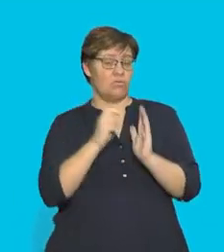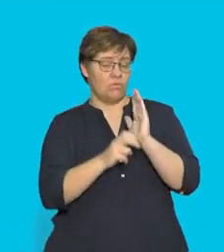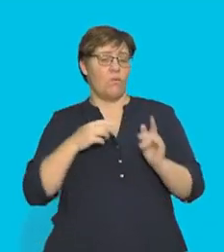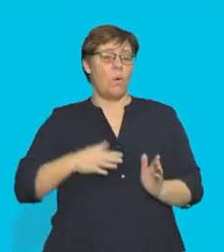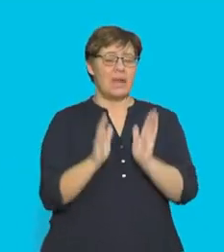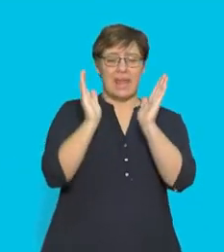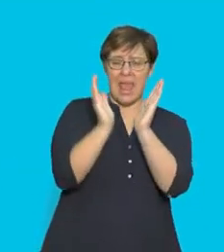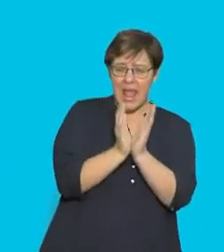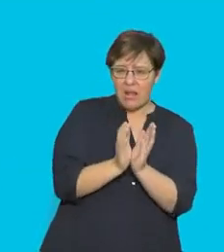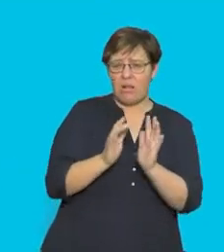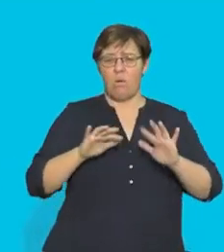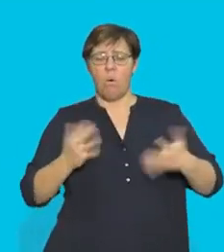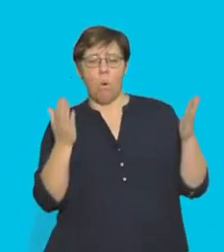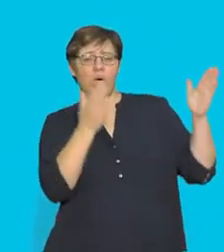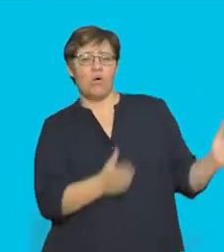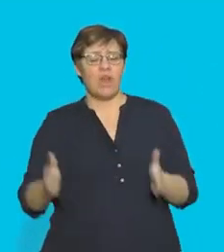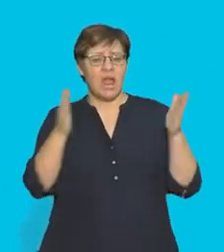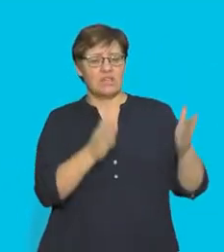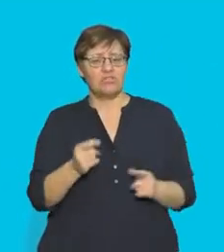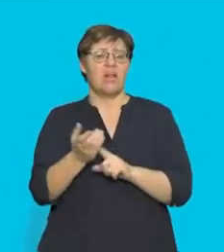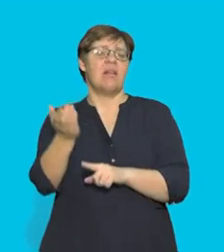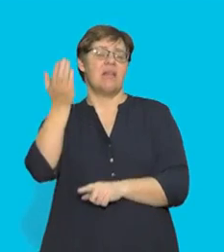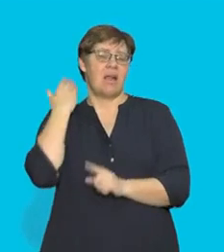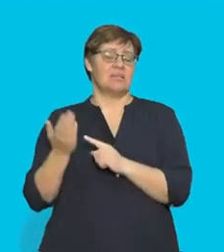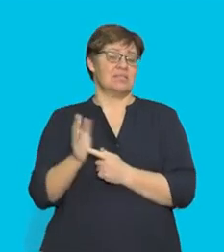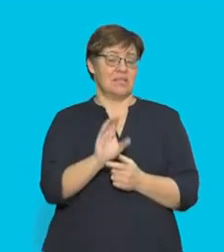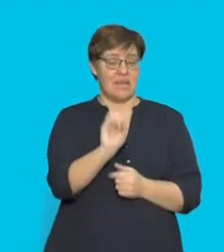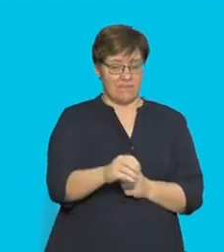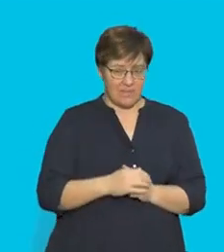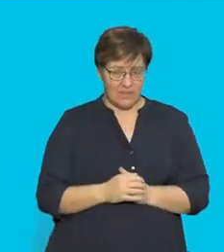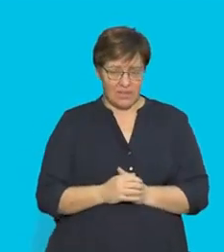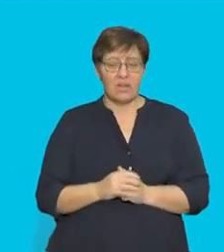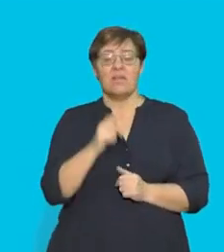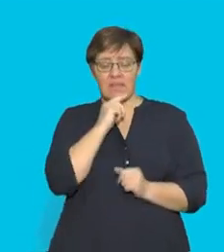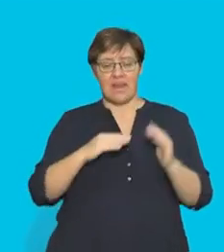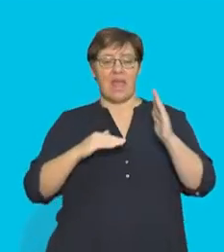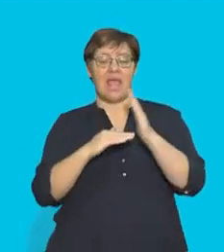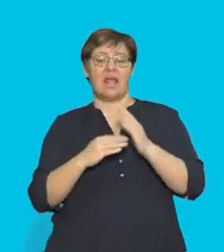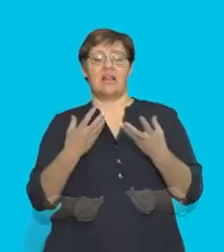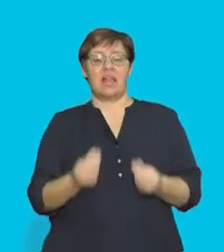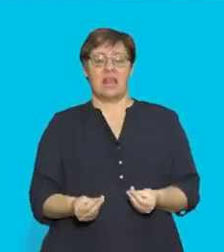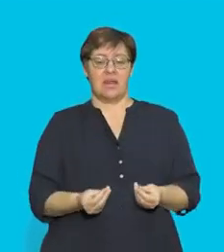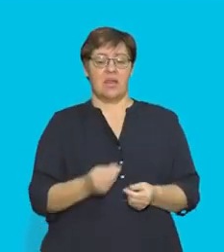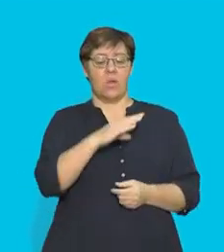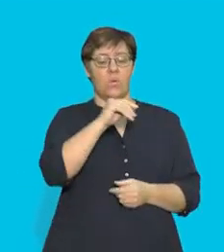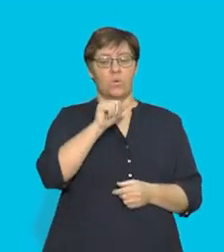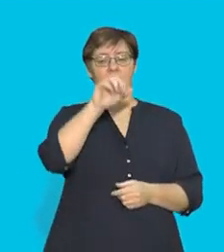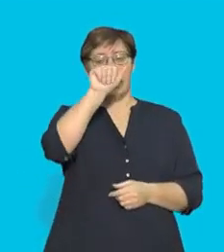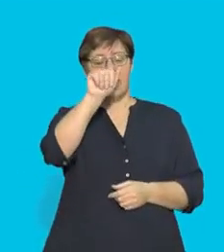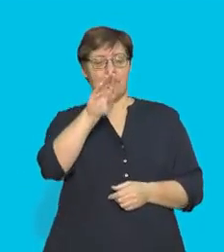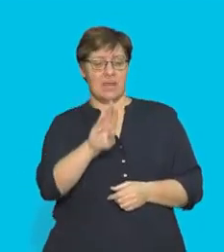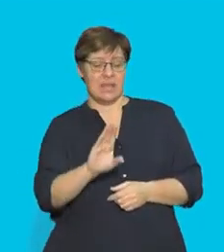to find an angle. All we do is just rearrange the equations we had in the last slide, and then we can find our angles,